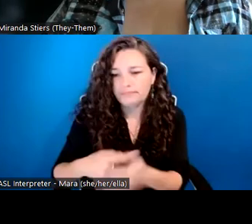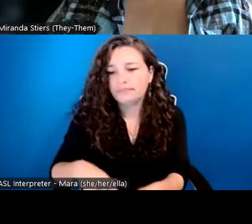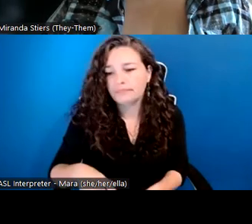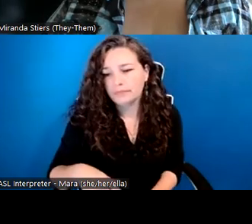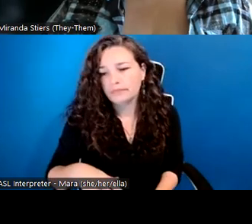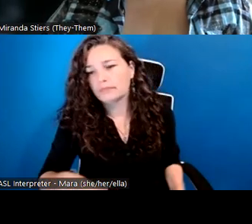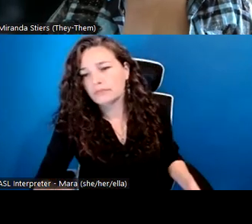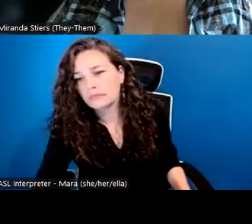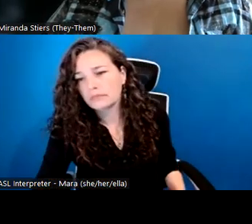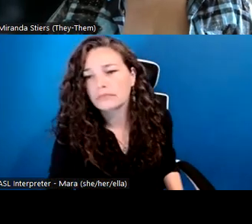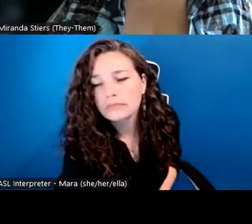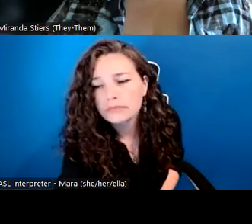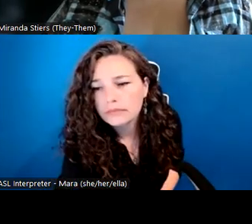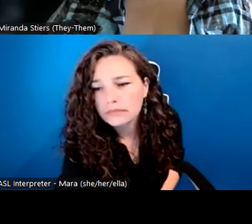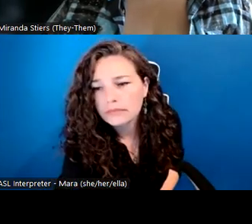with